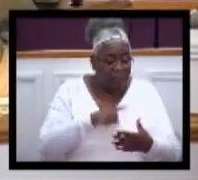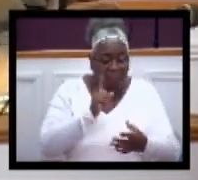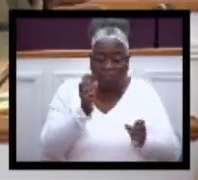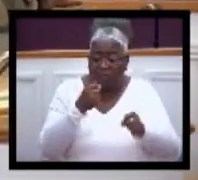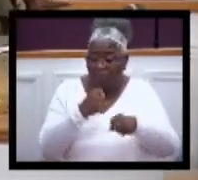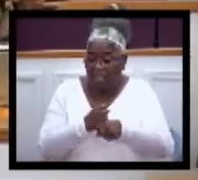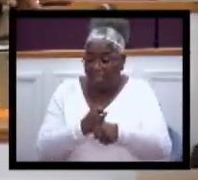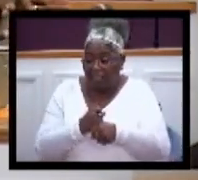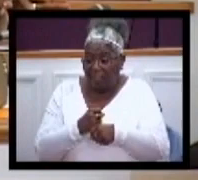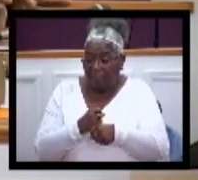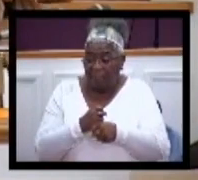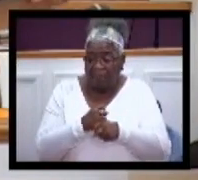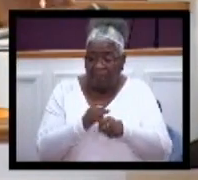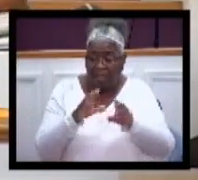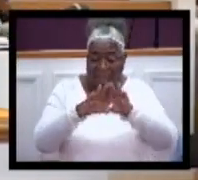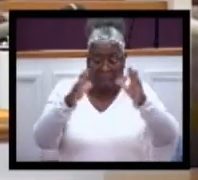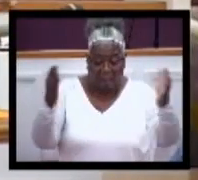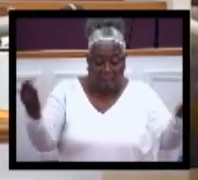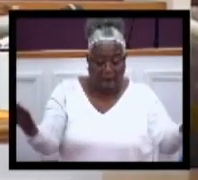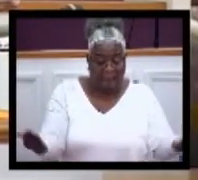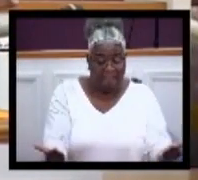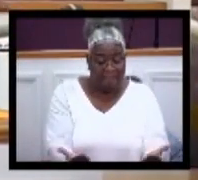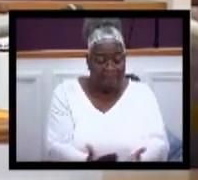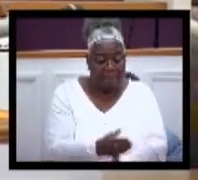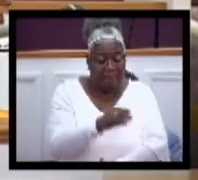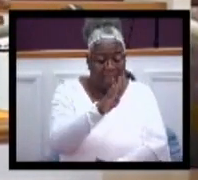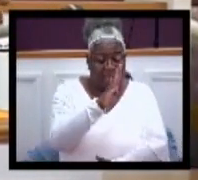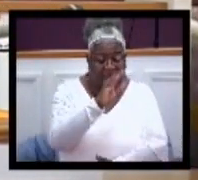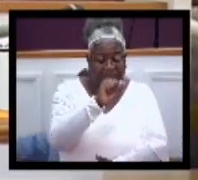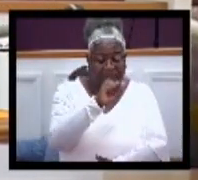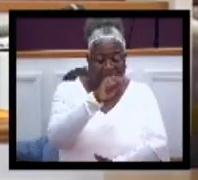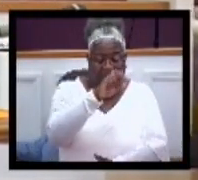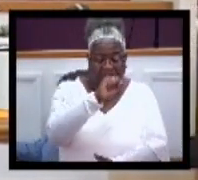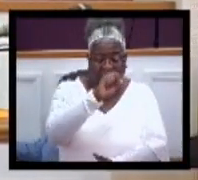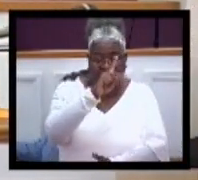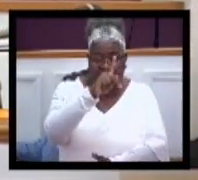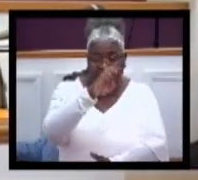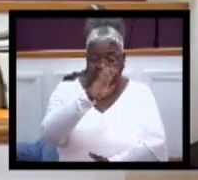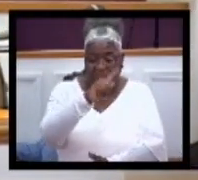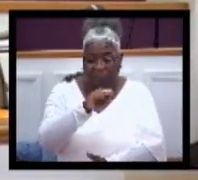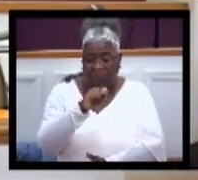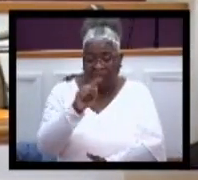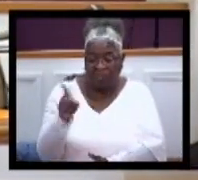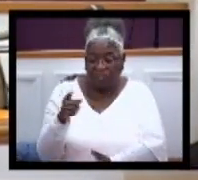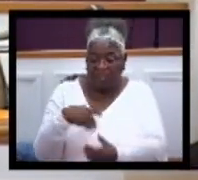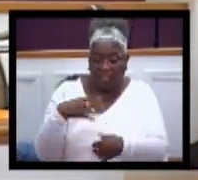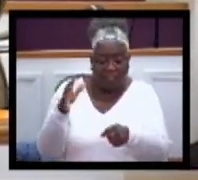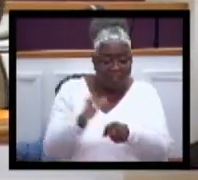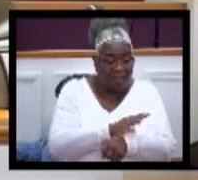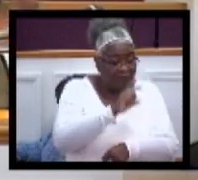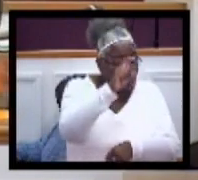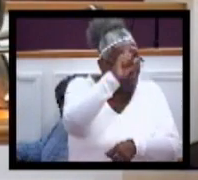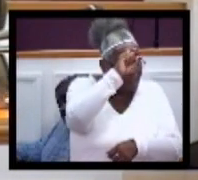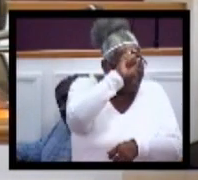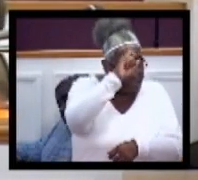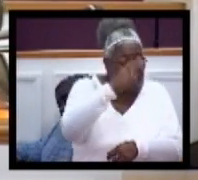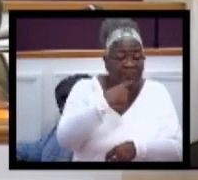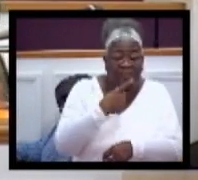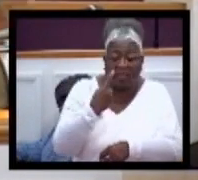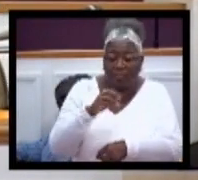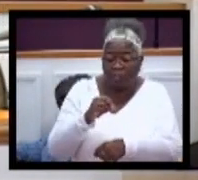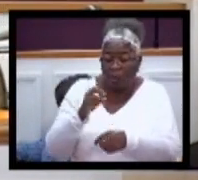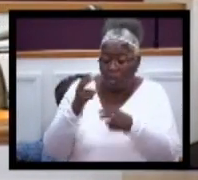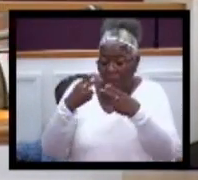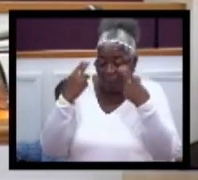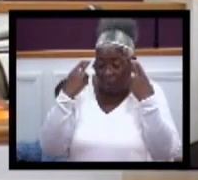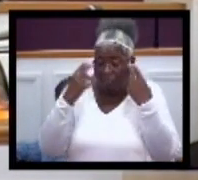made a basket. And when she put the baby in the basket, she had enough wisdom to say to